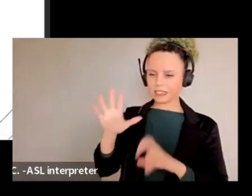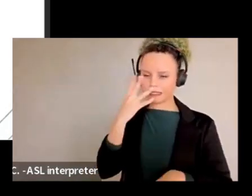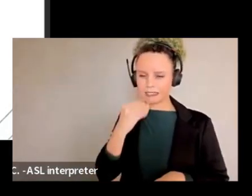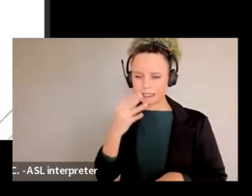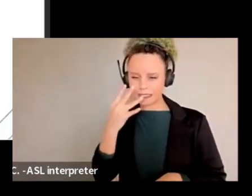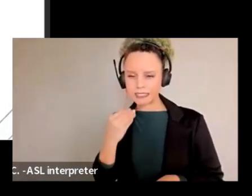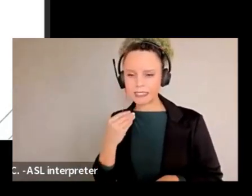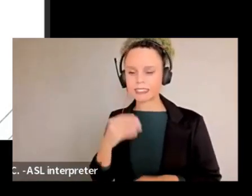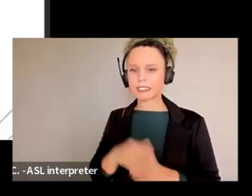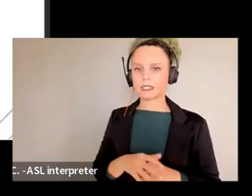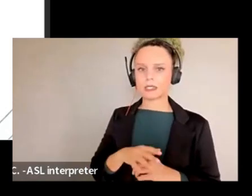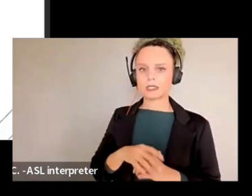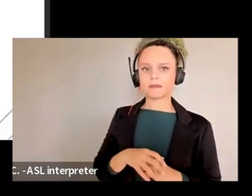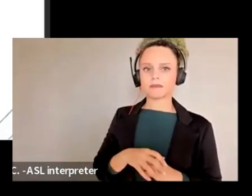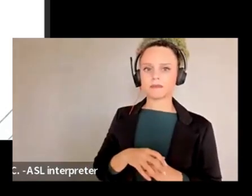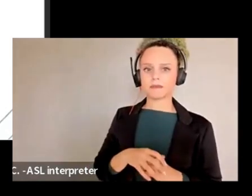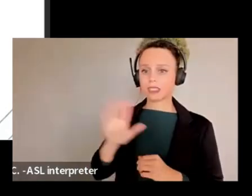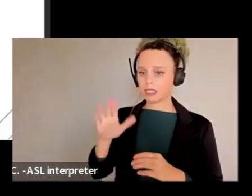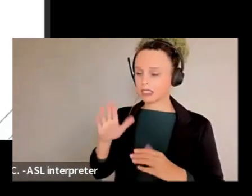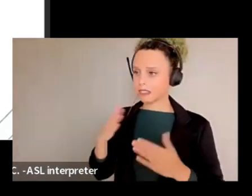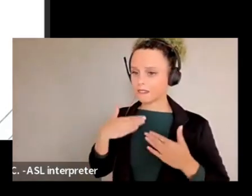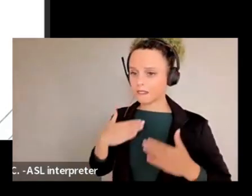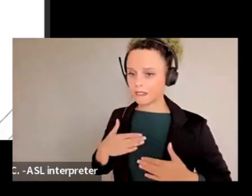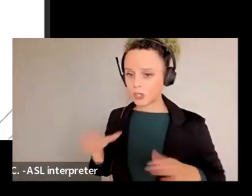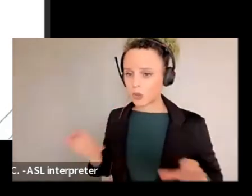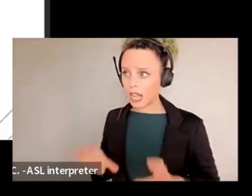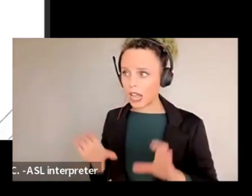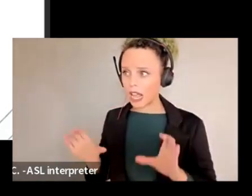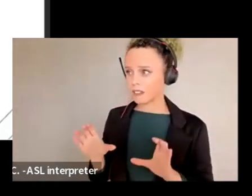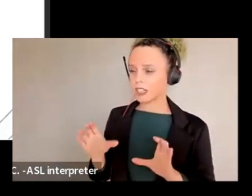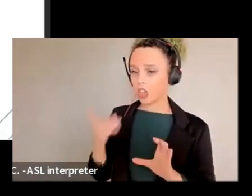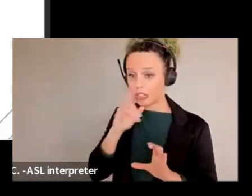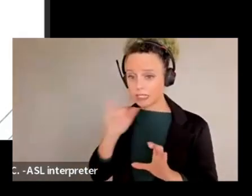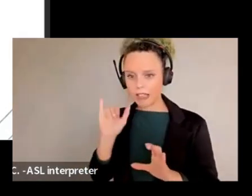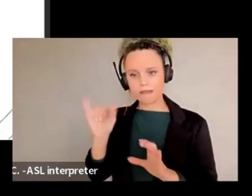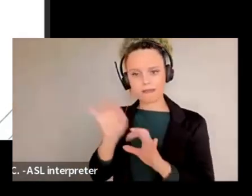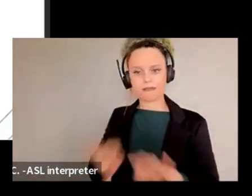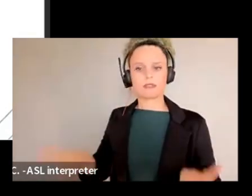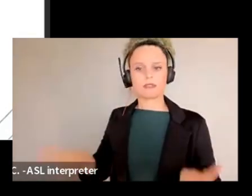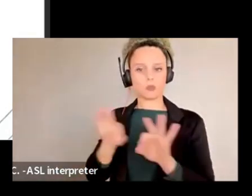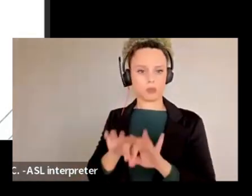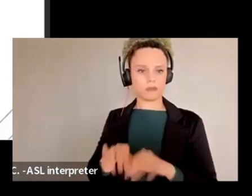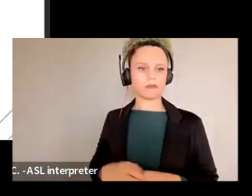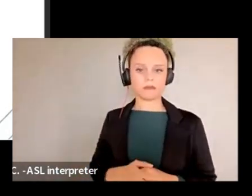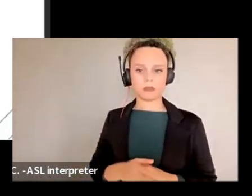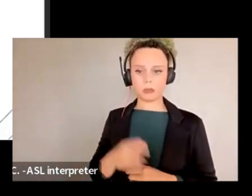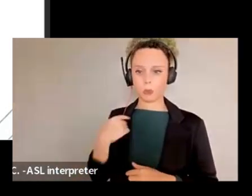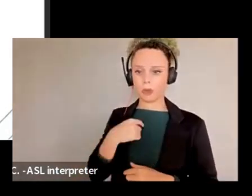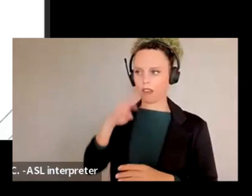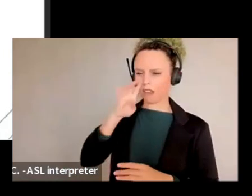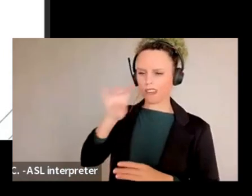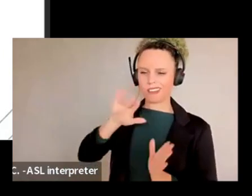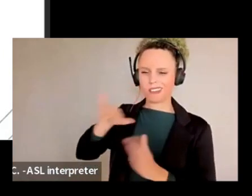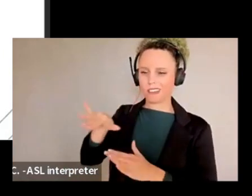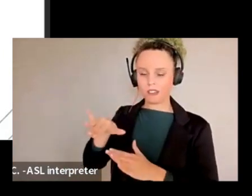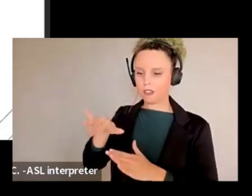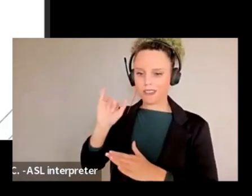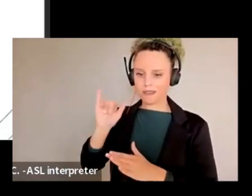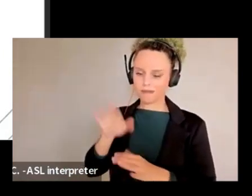knowing what their physical activity is like and what their sleep quality is like should not be neglected in that